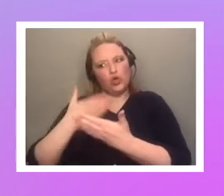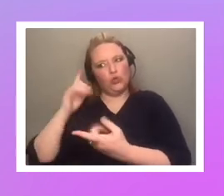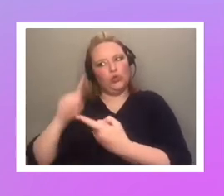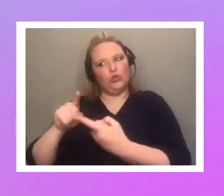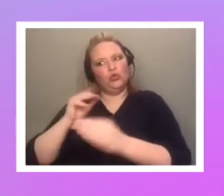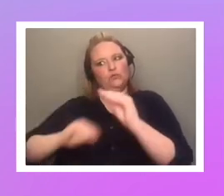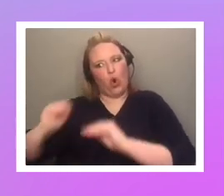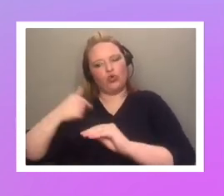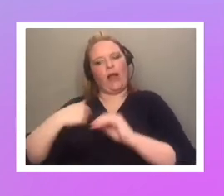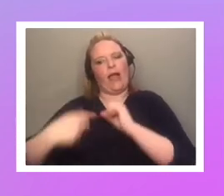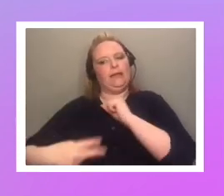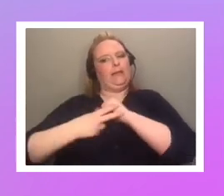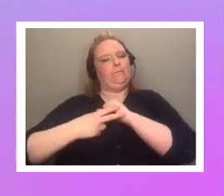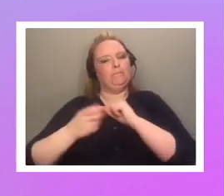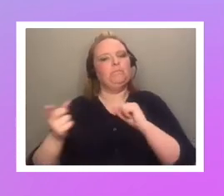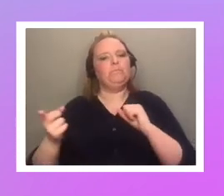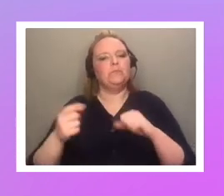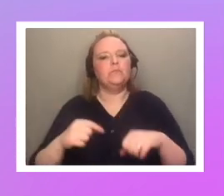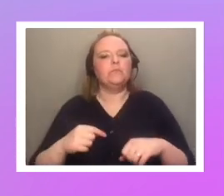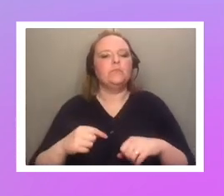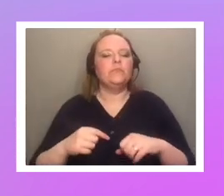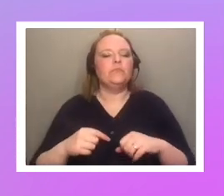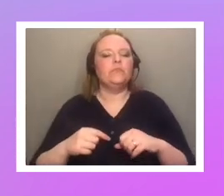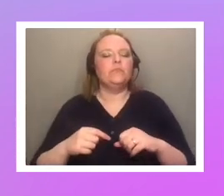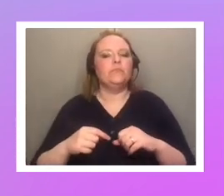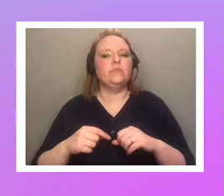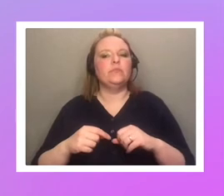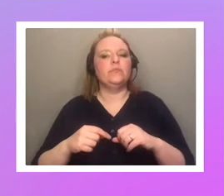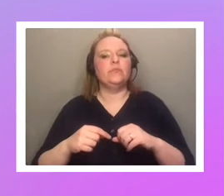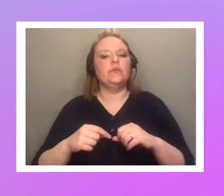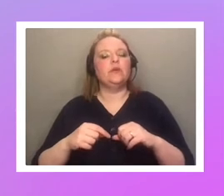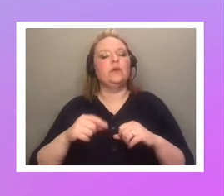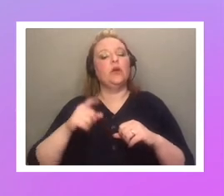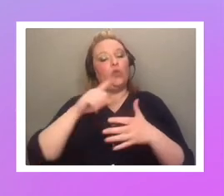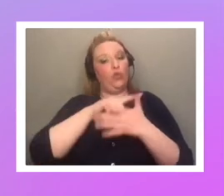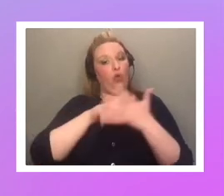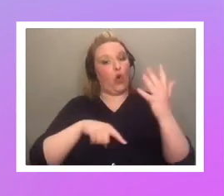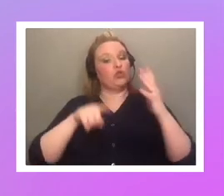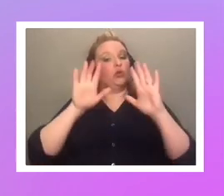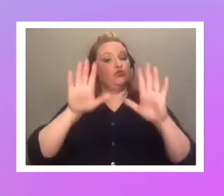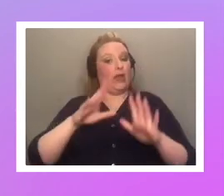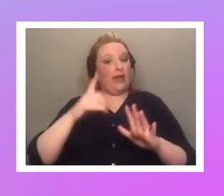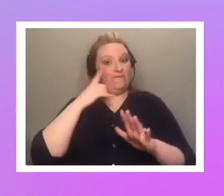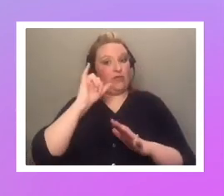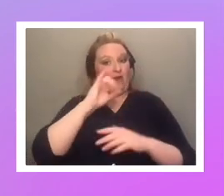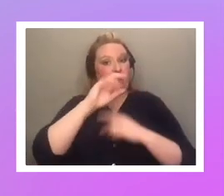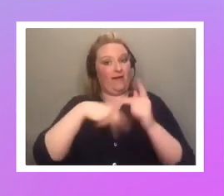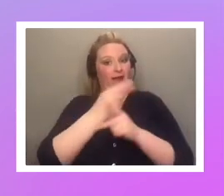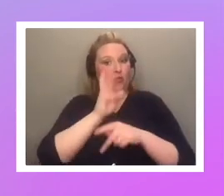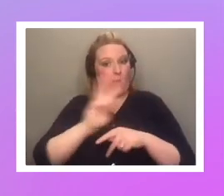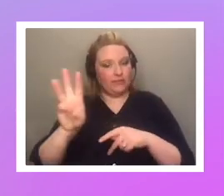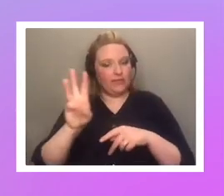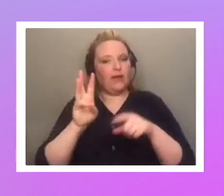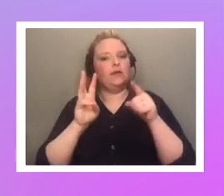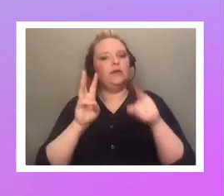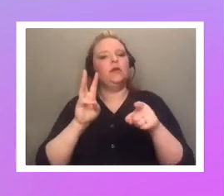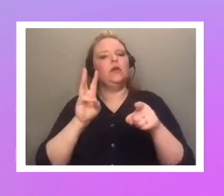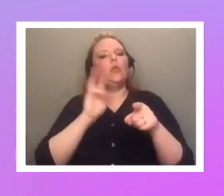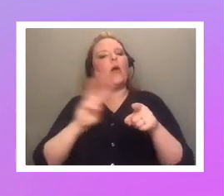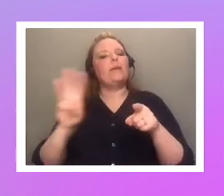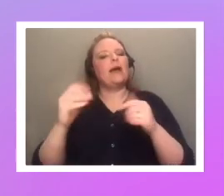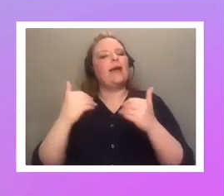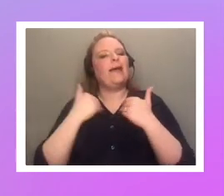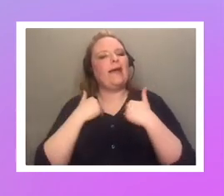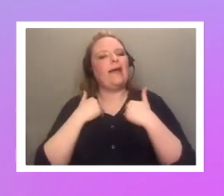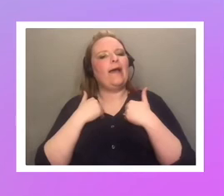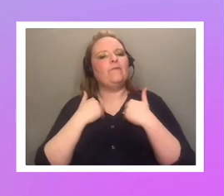motion solutions. So those are great for sites like these, right? Sites where you have like,